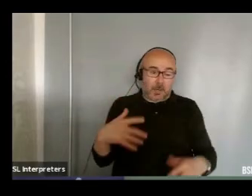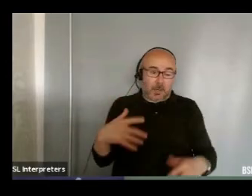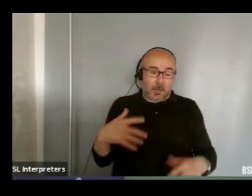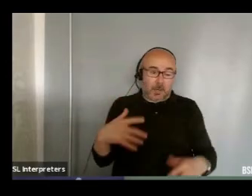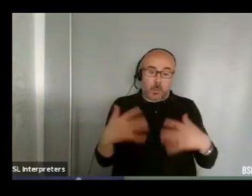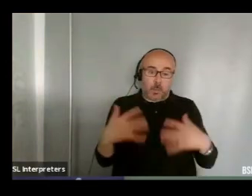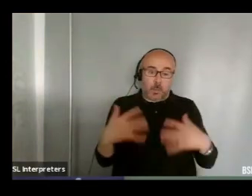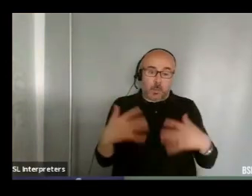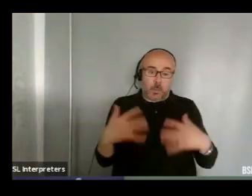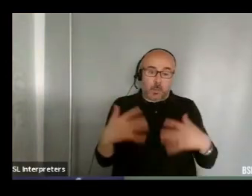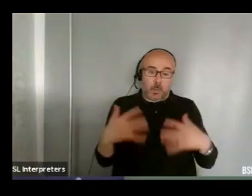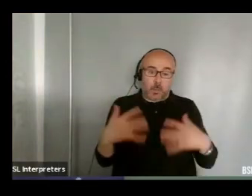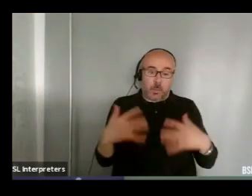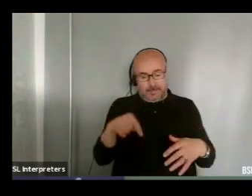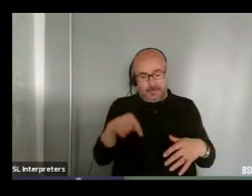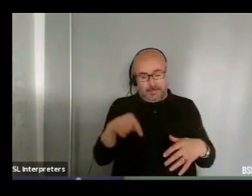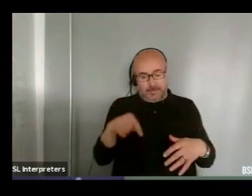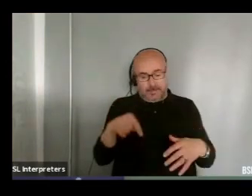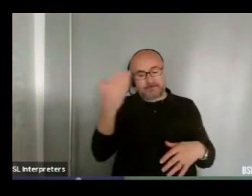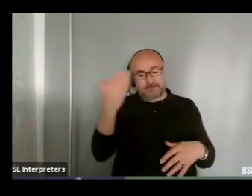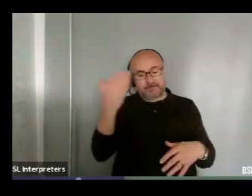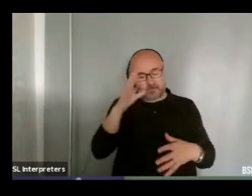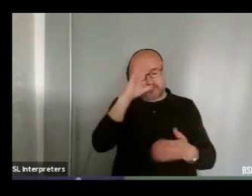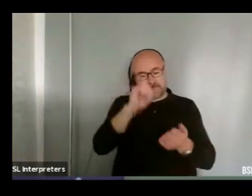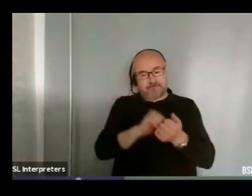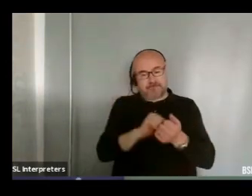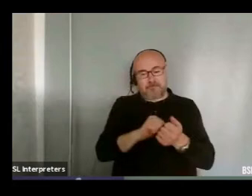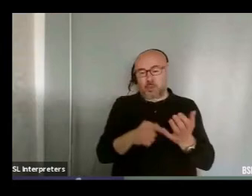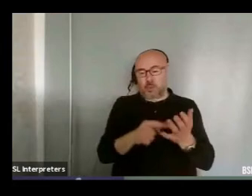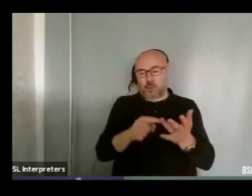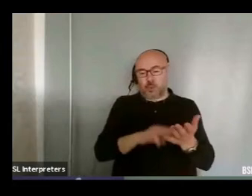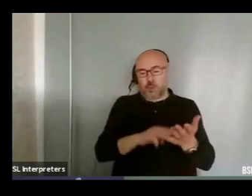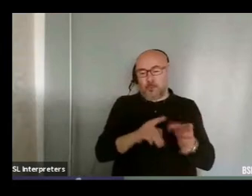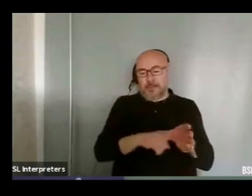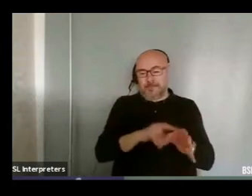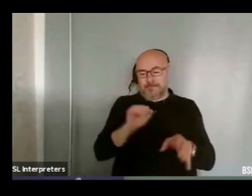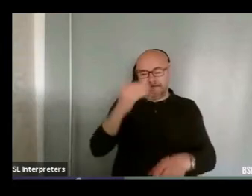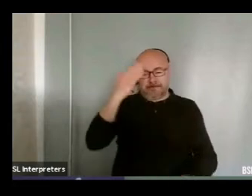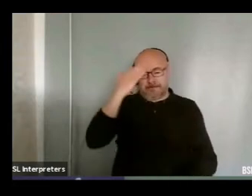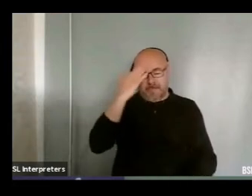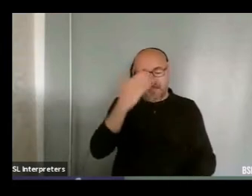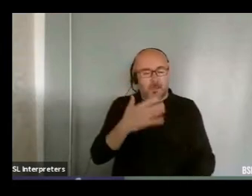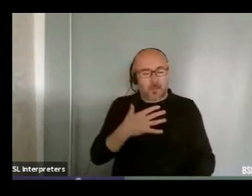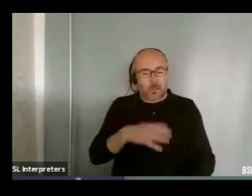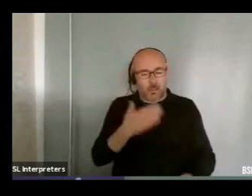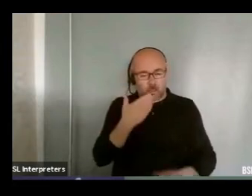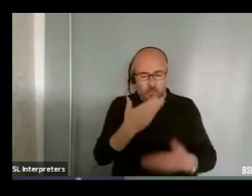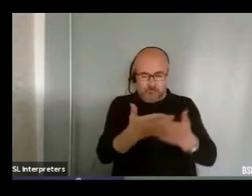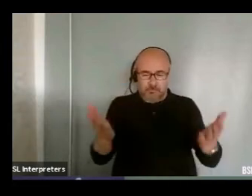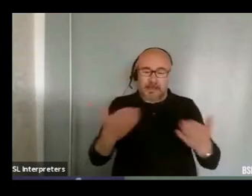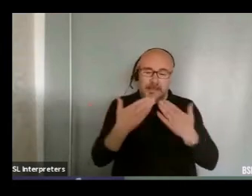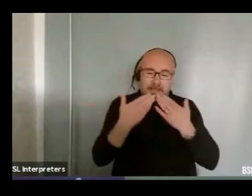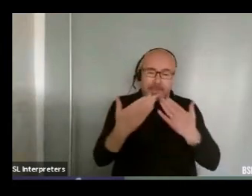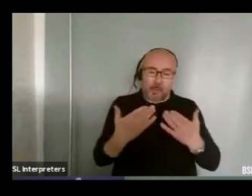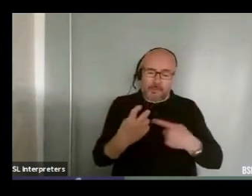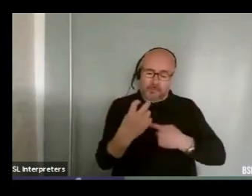particularly in memory of your mother, Tommy. And I just want to finish by saying thank you so much. Thanks for listening to this, and I'll pass you